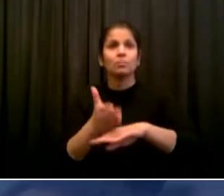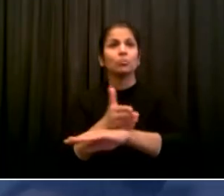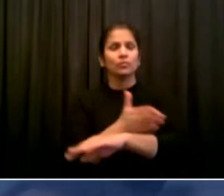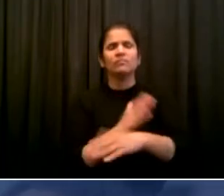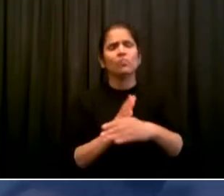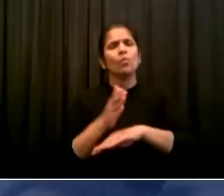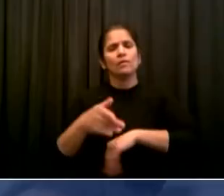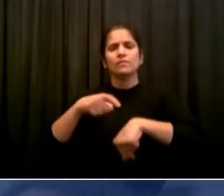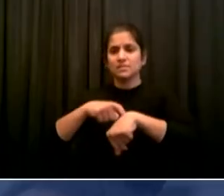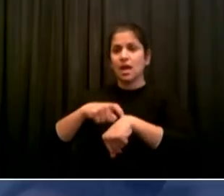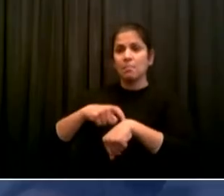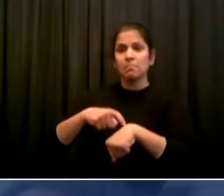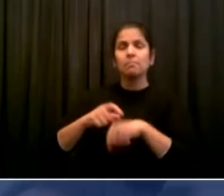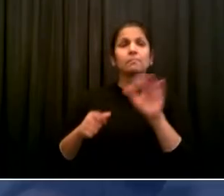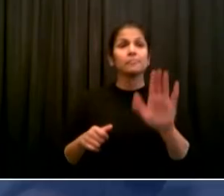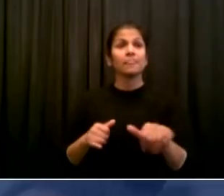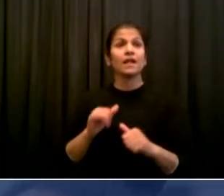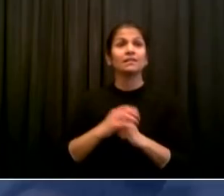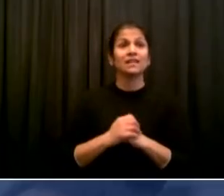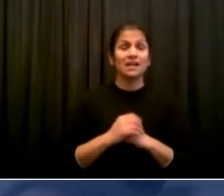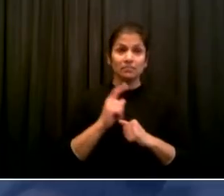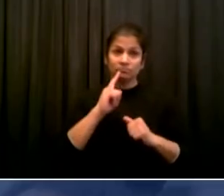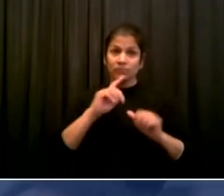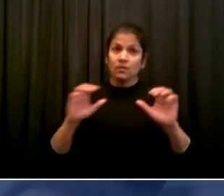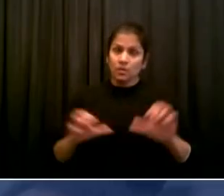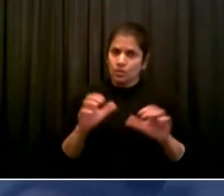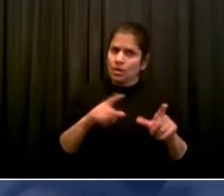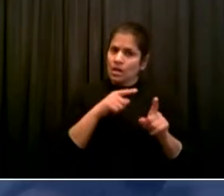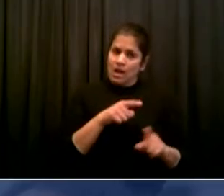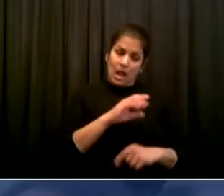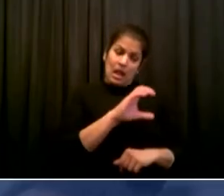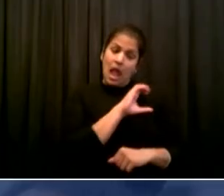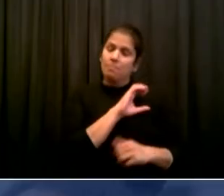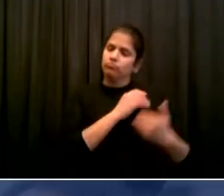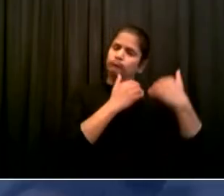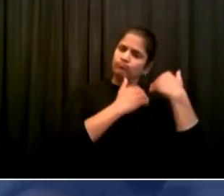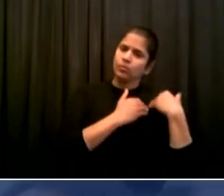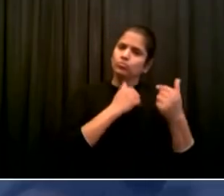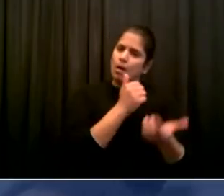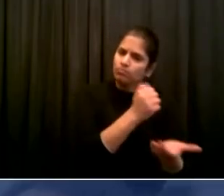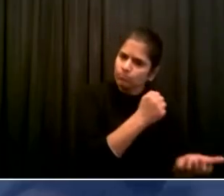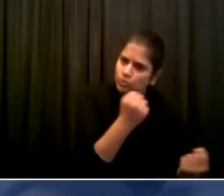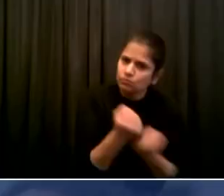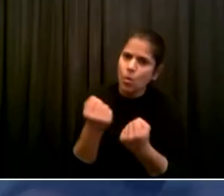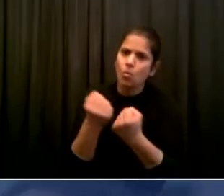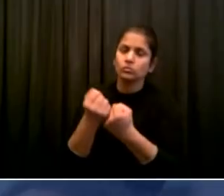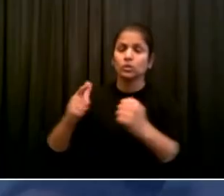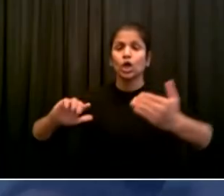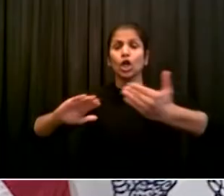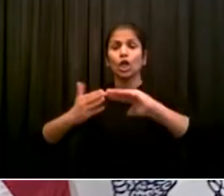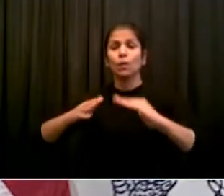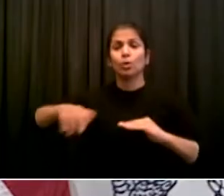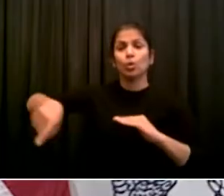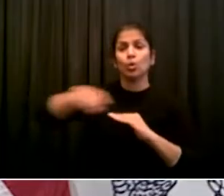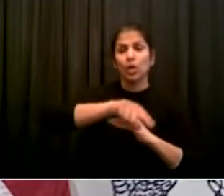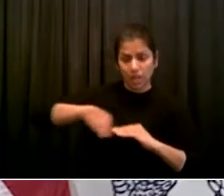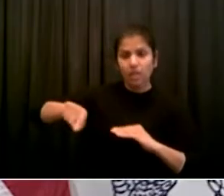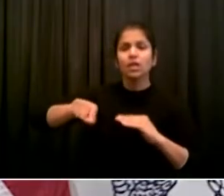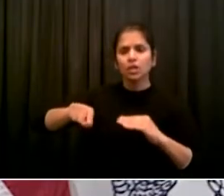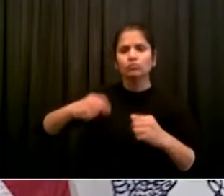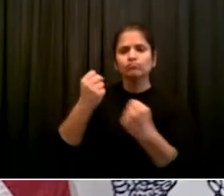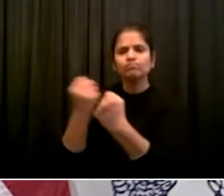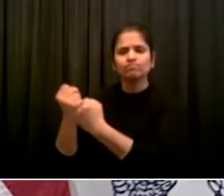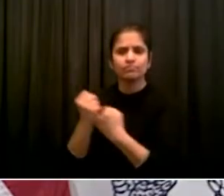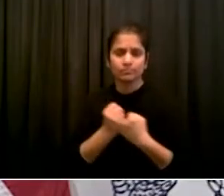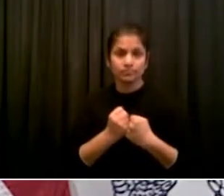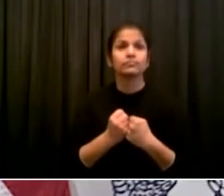communities. That is how you keep everyone safe. Let me talk about 5 specific proposals that you'll see